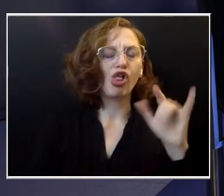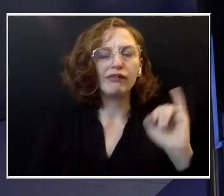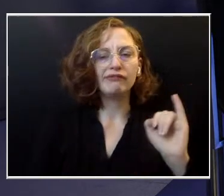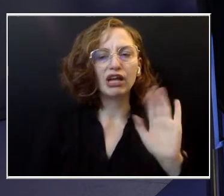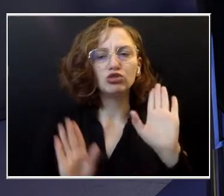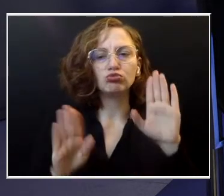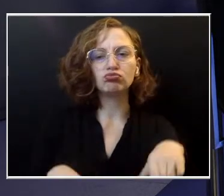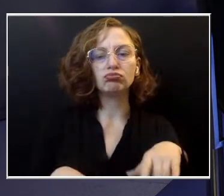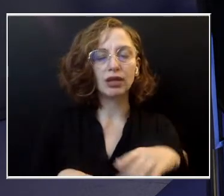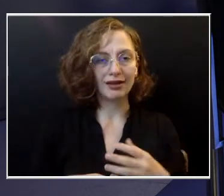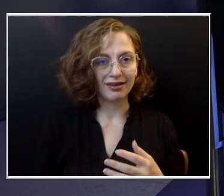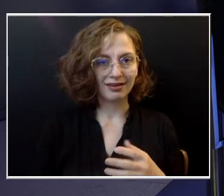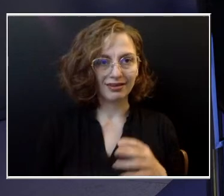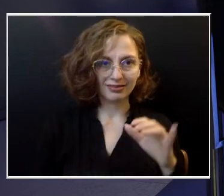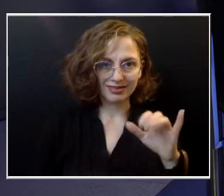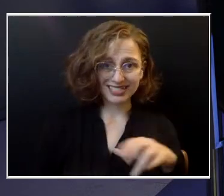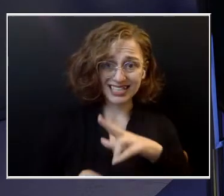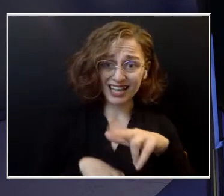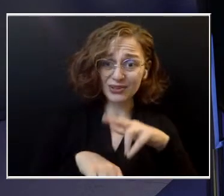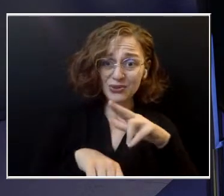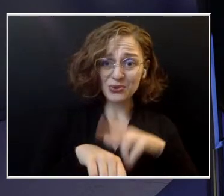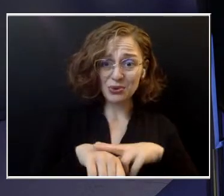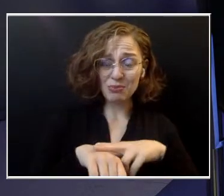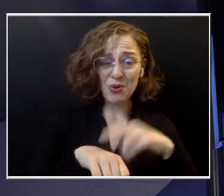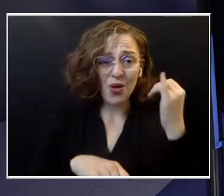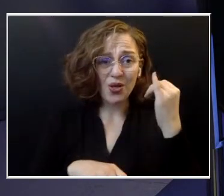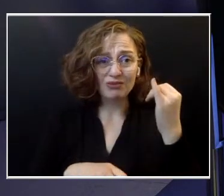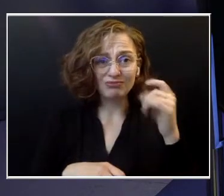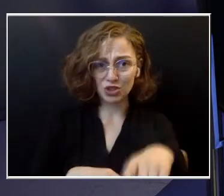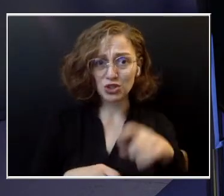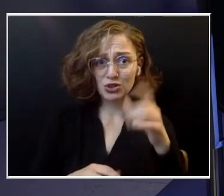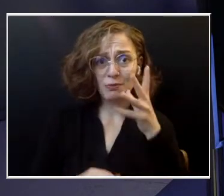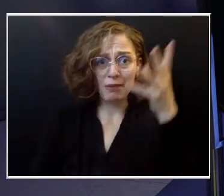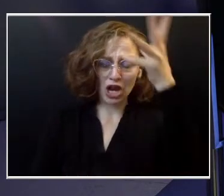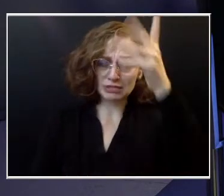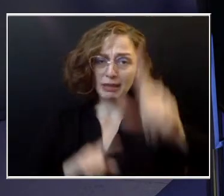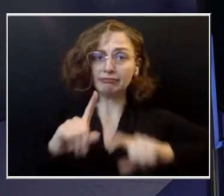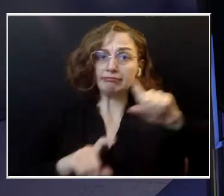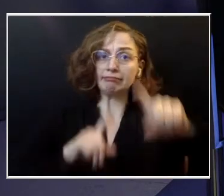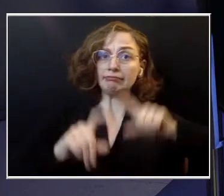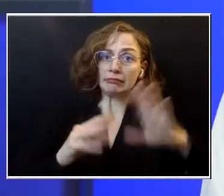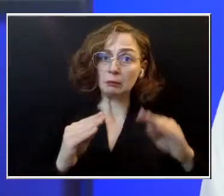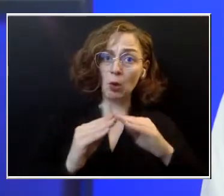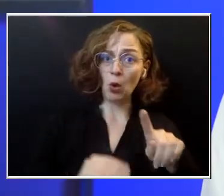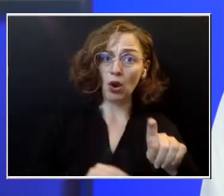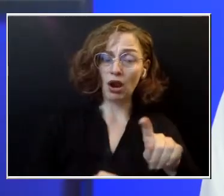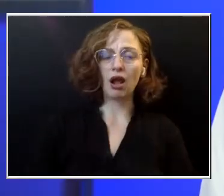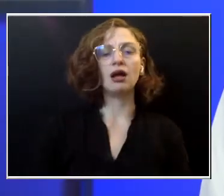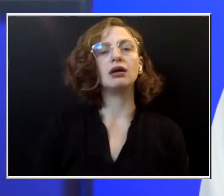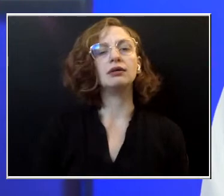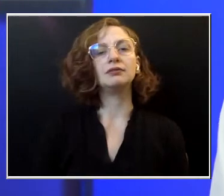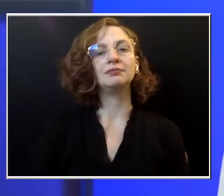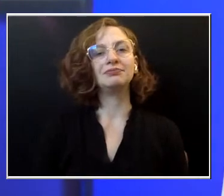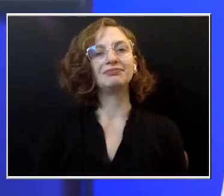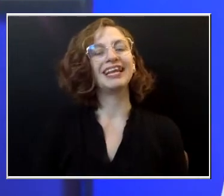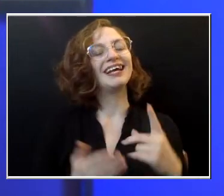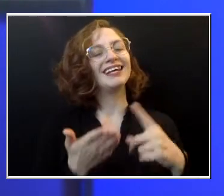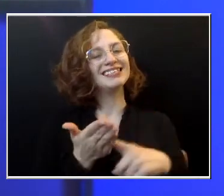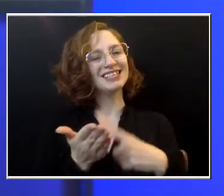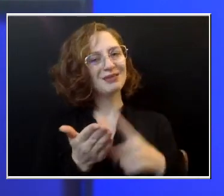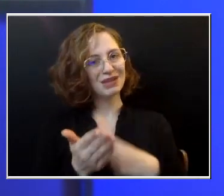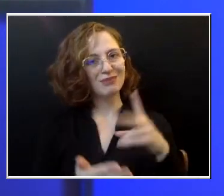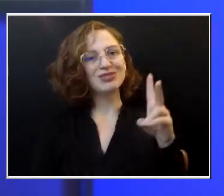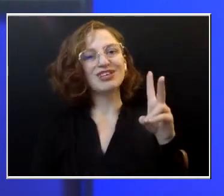viral, but should they be asking more questions? How do they know? So sometimes a viral infection can cause dehydration, can change